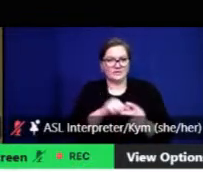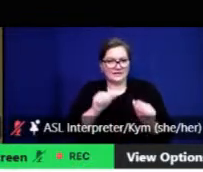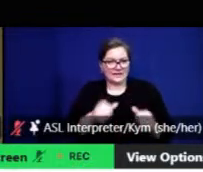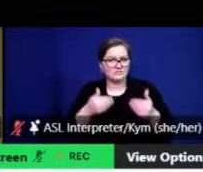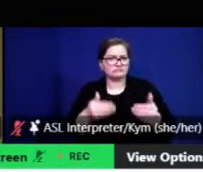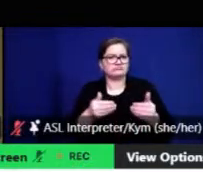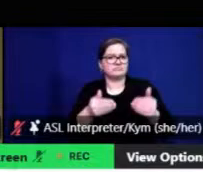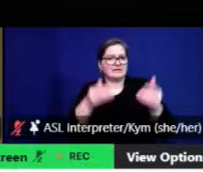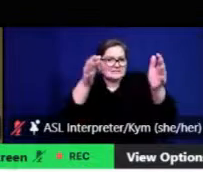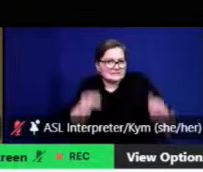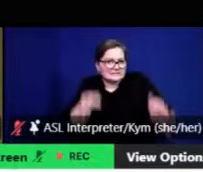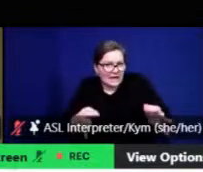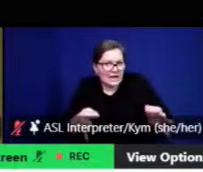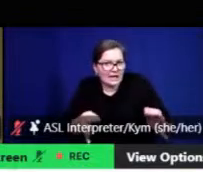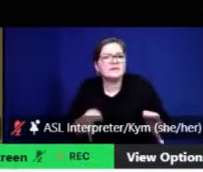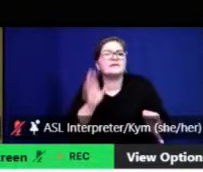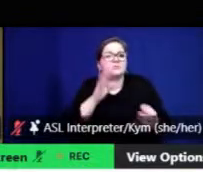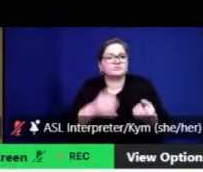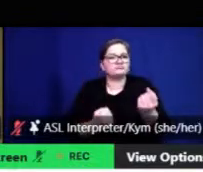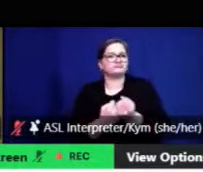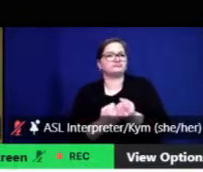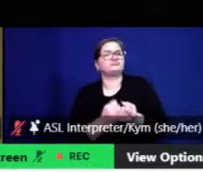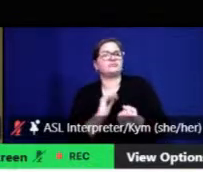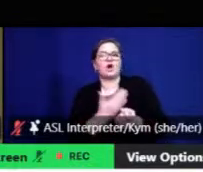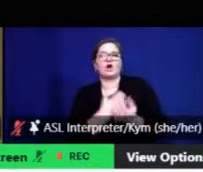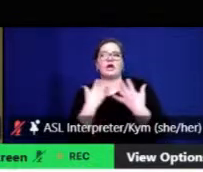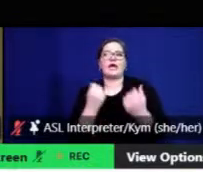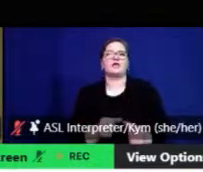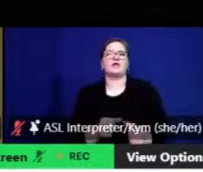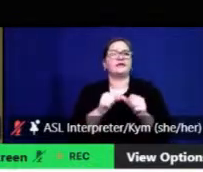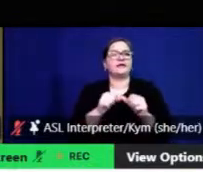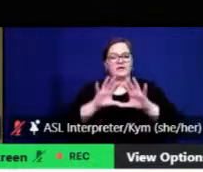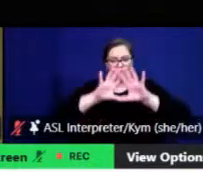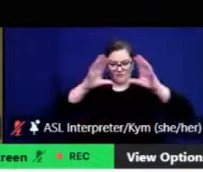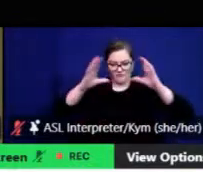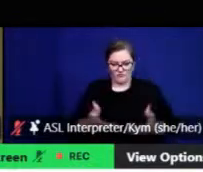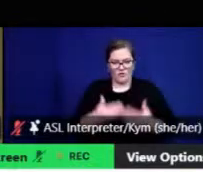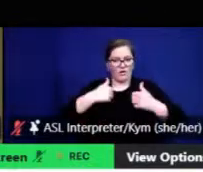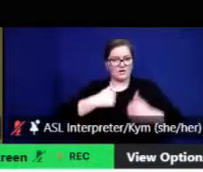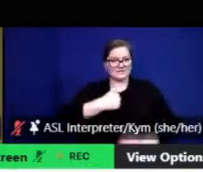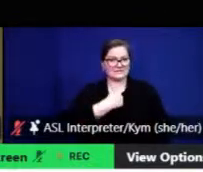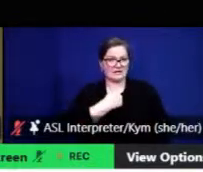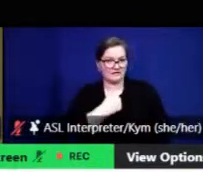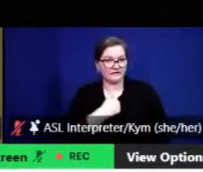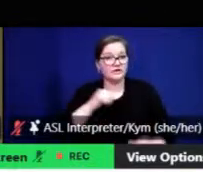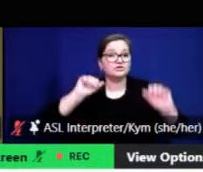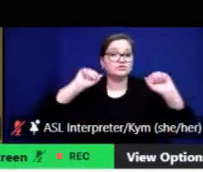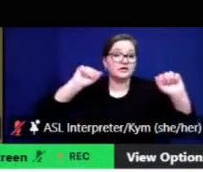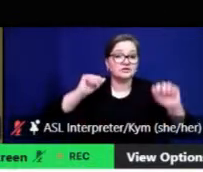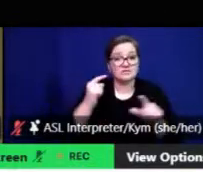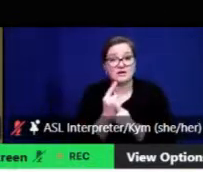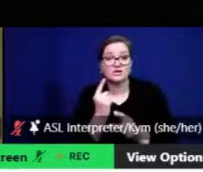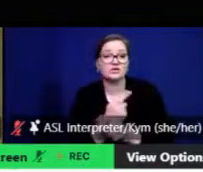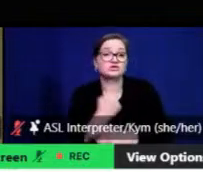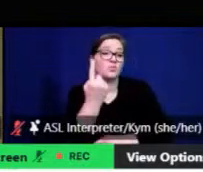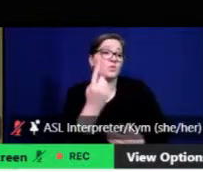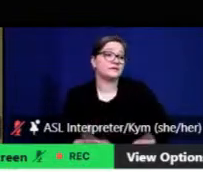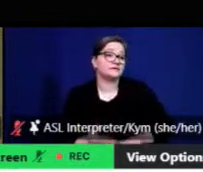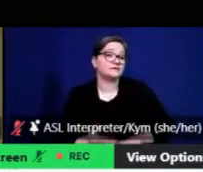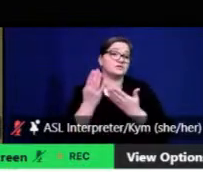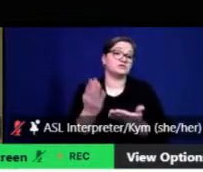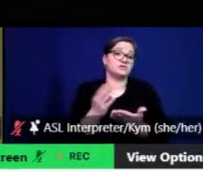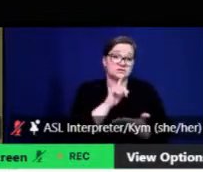support our health and well-being. And these include exercising regularly. So one of the suggestions is that